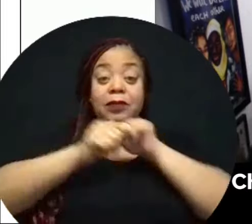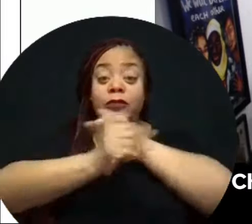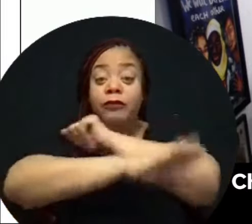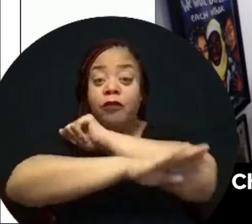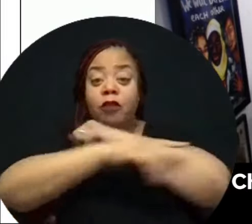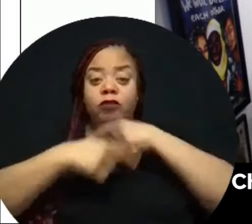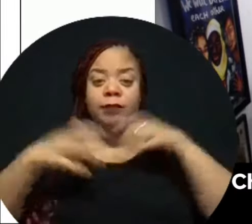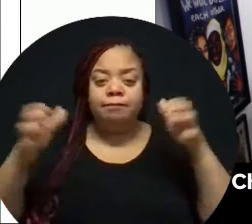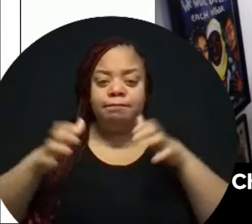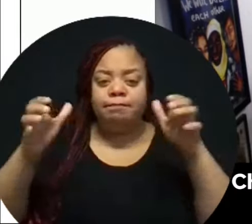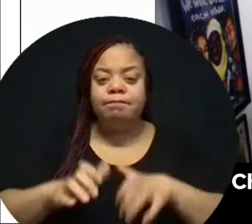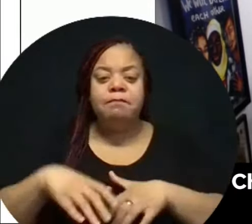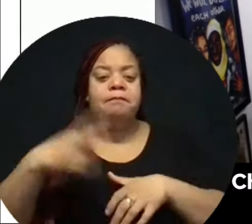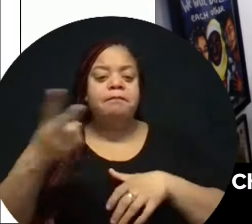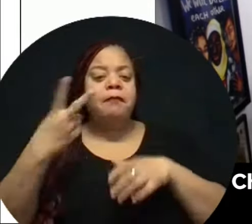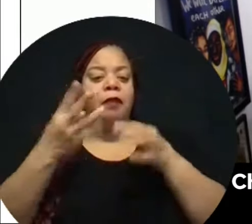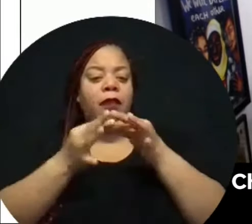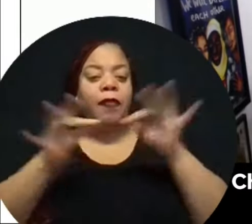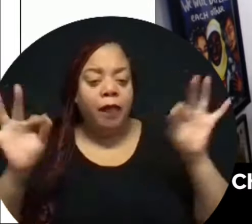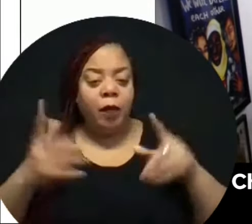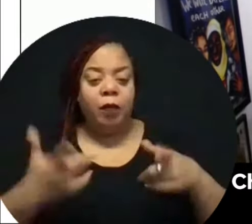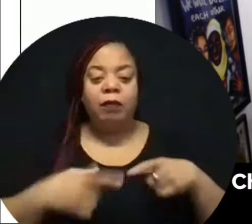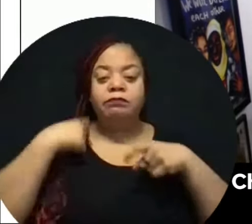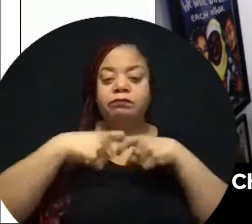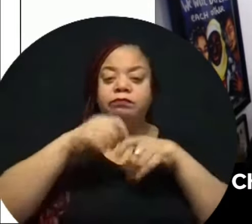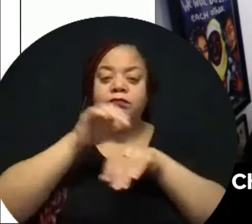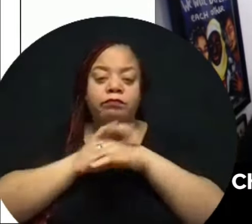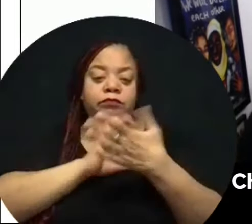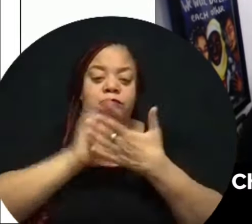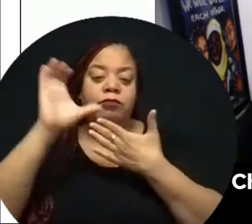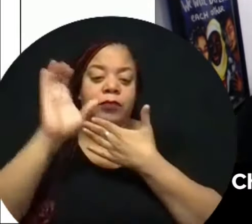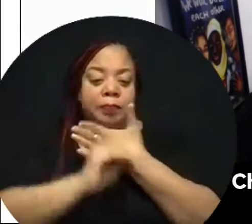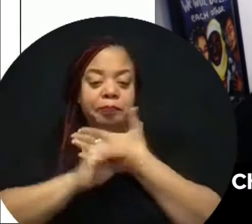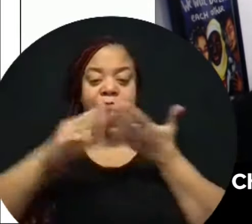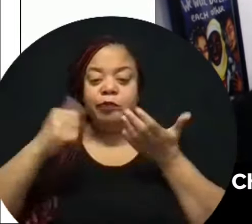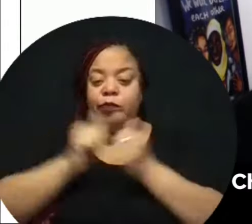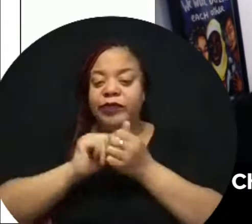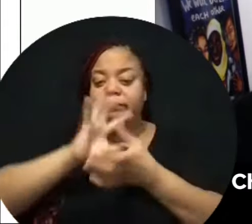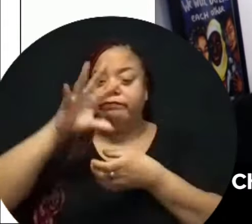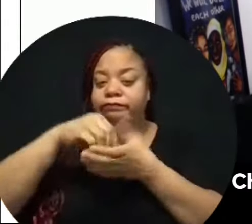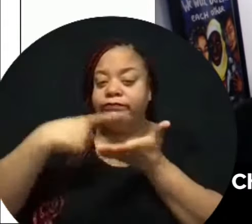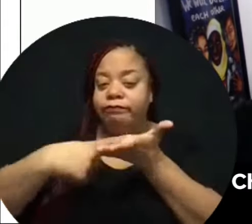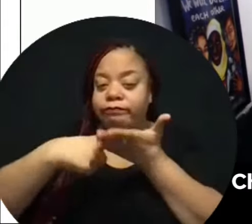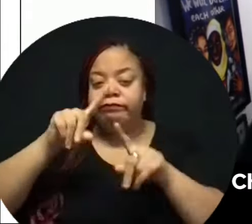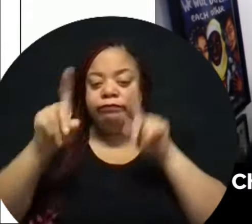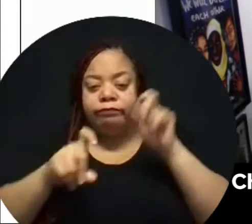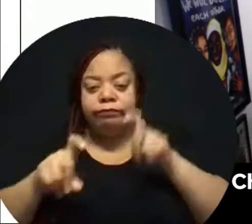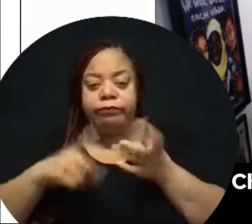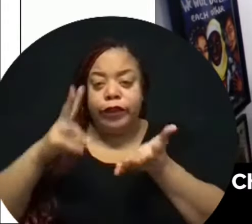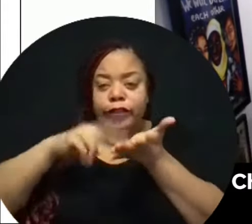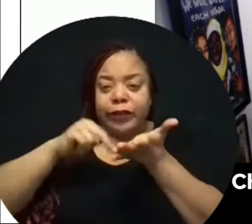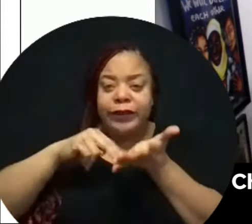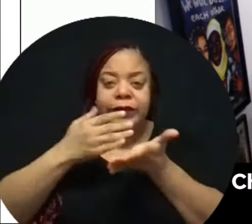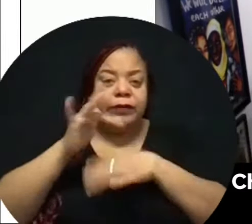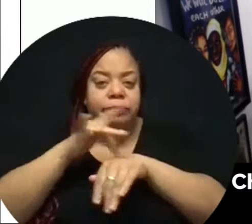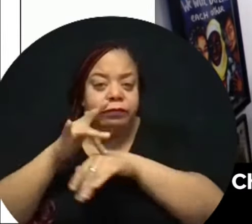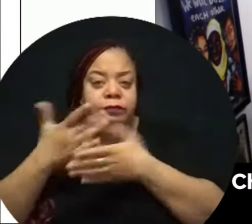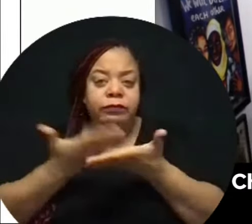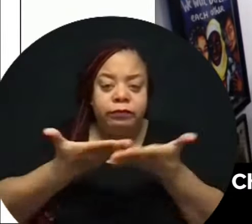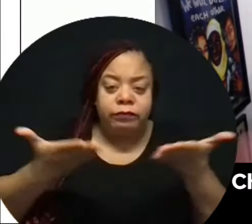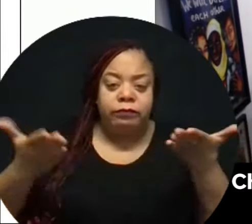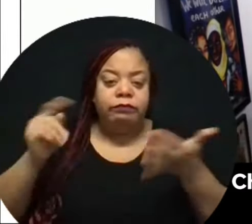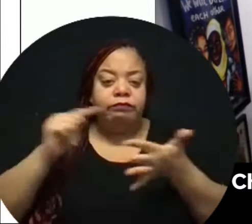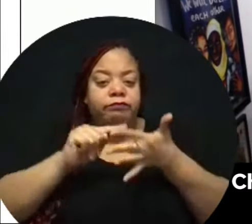provide financial support to over 100 participants in radical study groups inside and outside prisons in Mississippi.